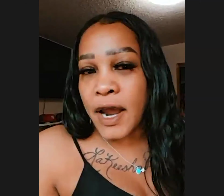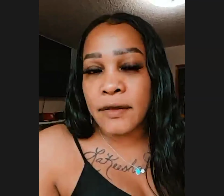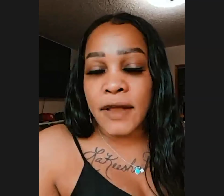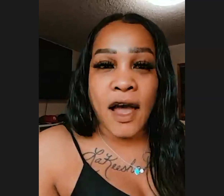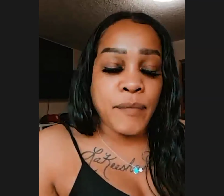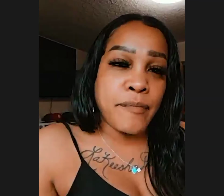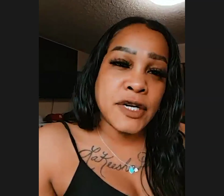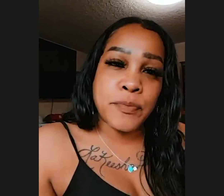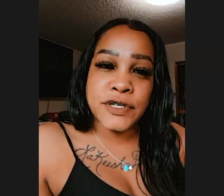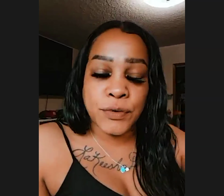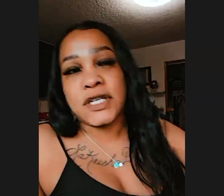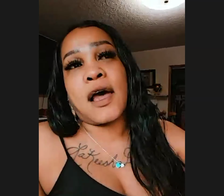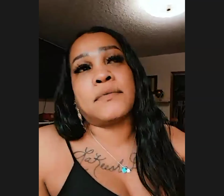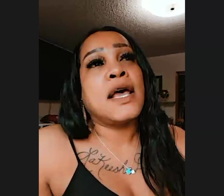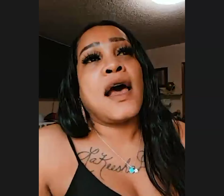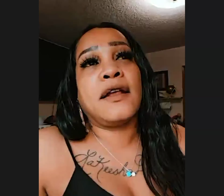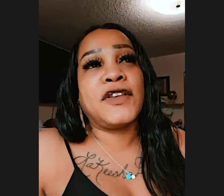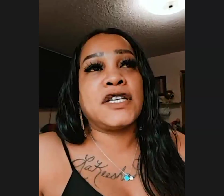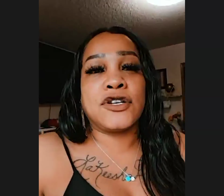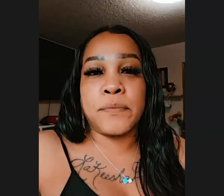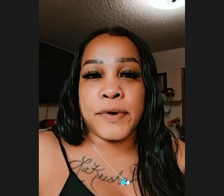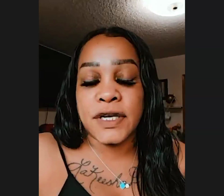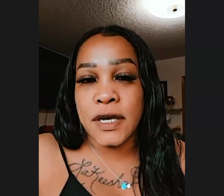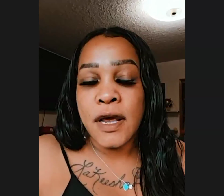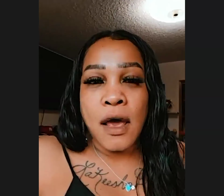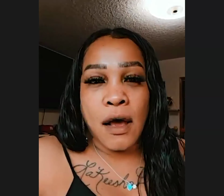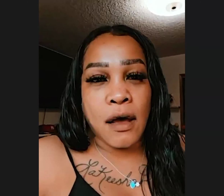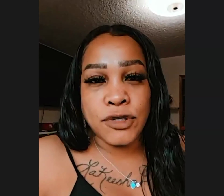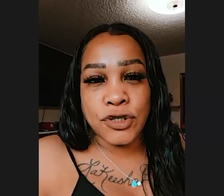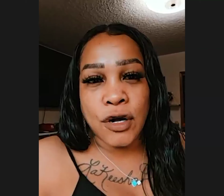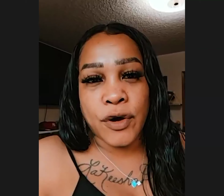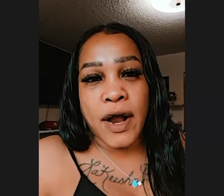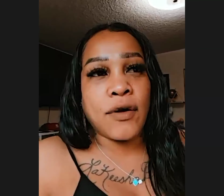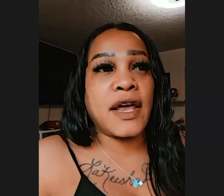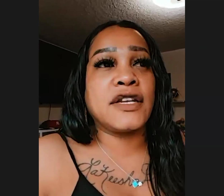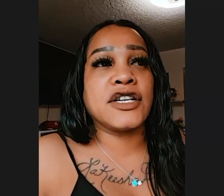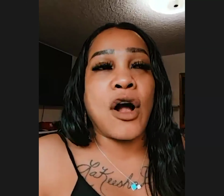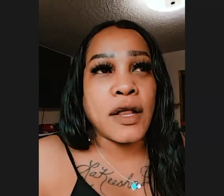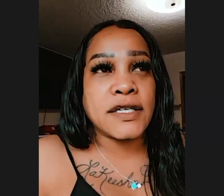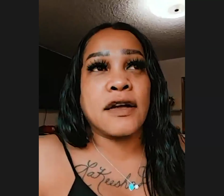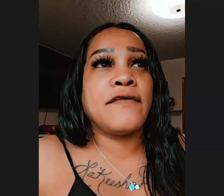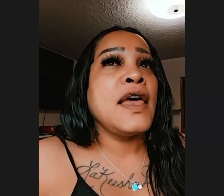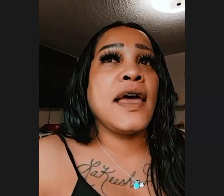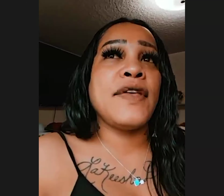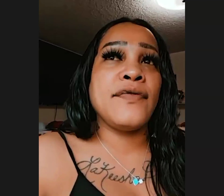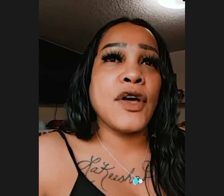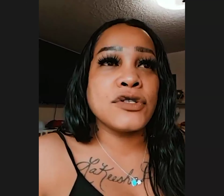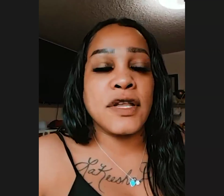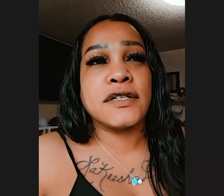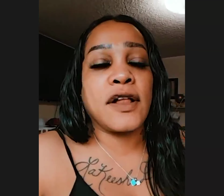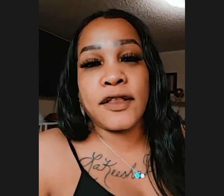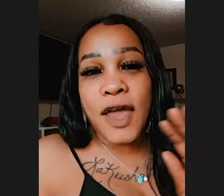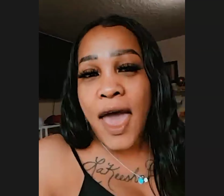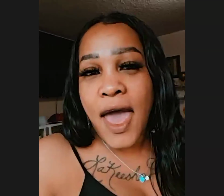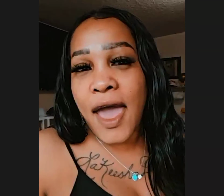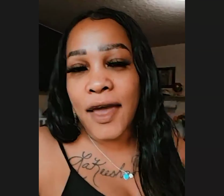be afraid. Like I've been to prison 3 times. I did 15 years in prison, struggle with crack cocaine addiction, all that stuff. And those